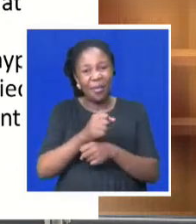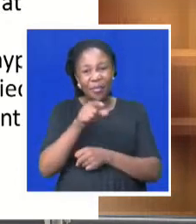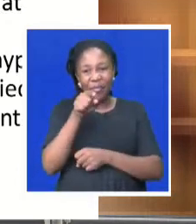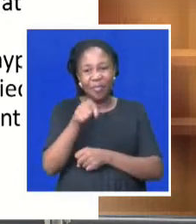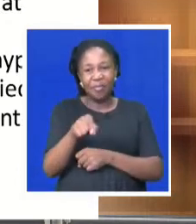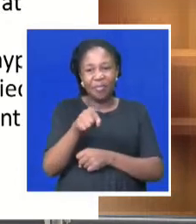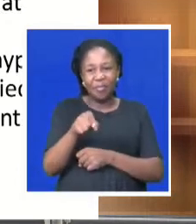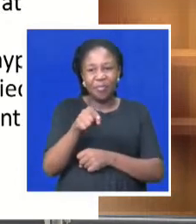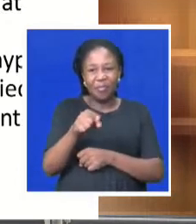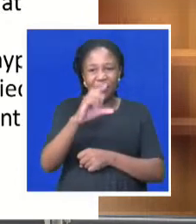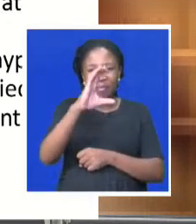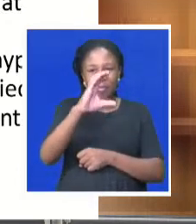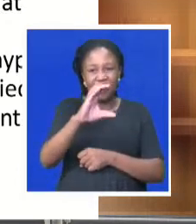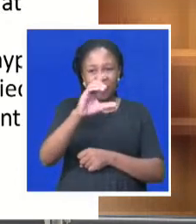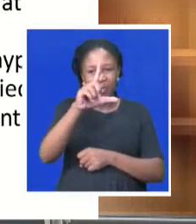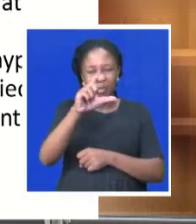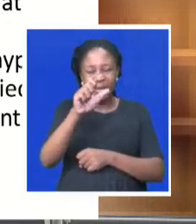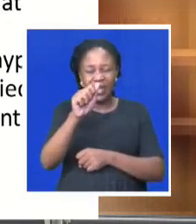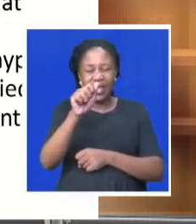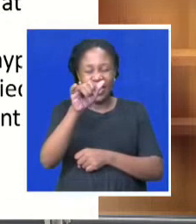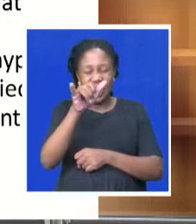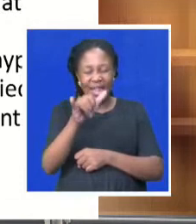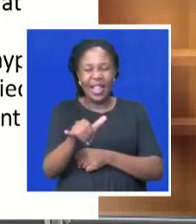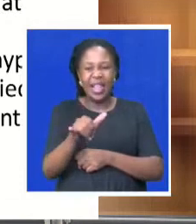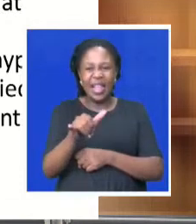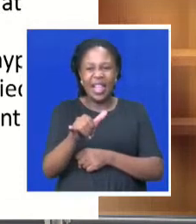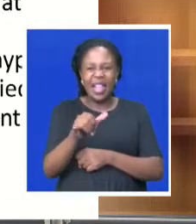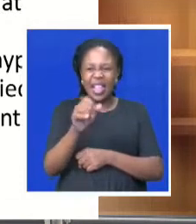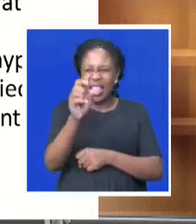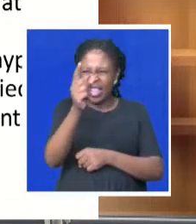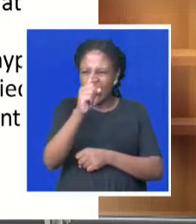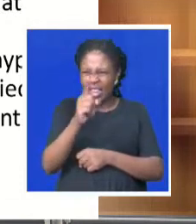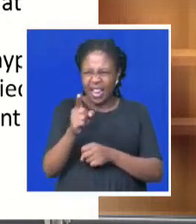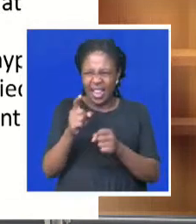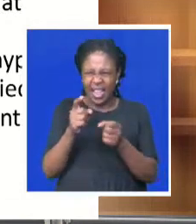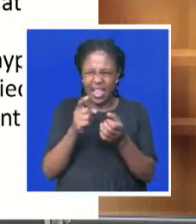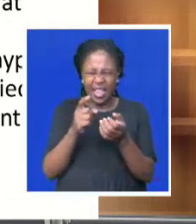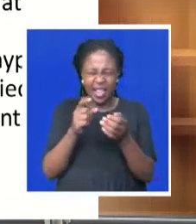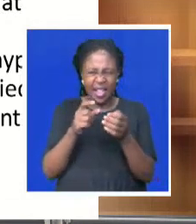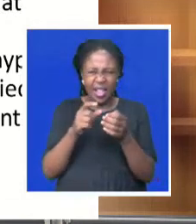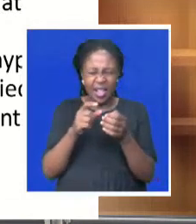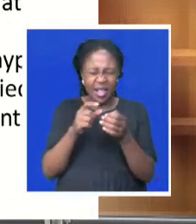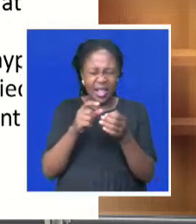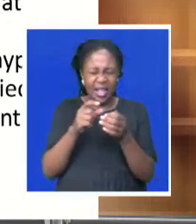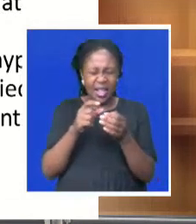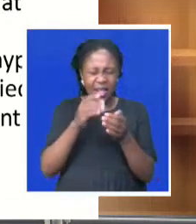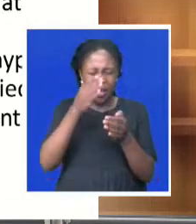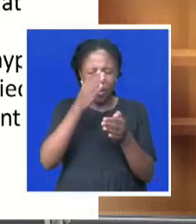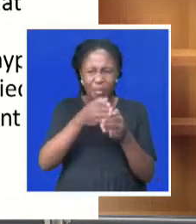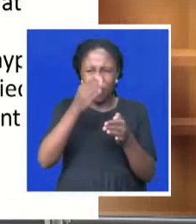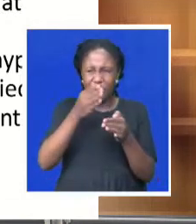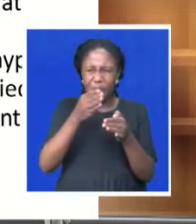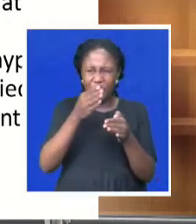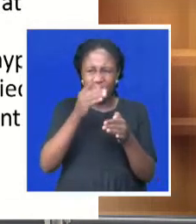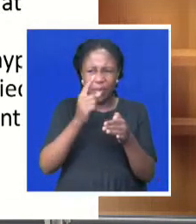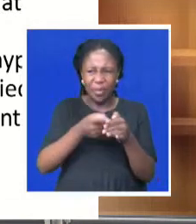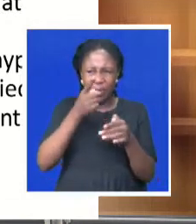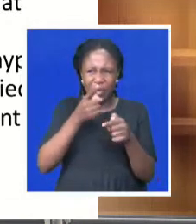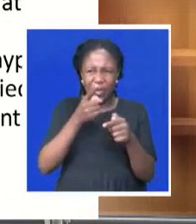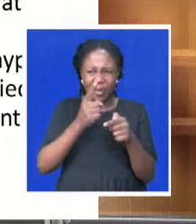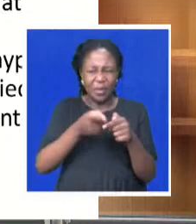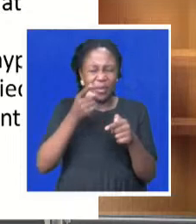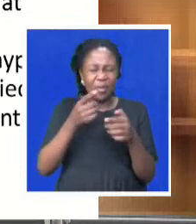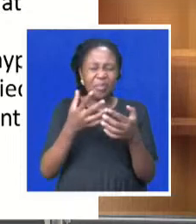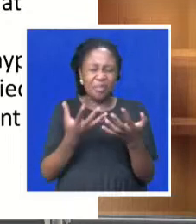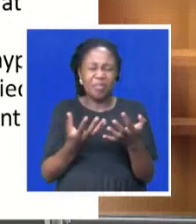cracked clay pot. The word or the verb cracked means that it was damaged in a way. So that